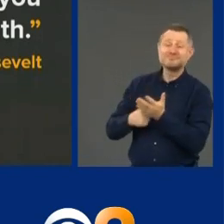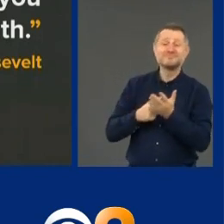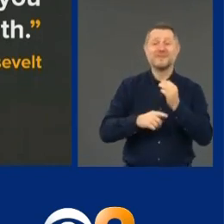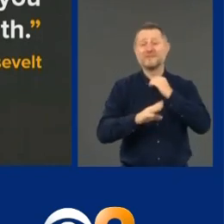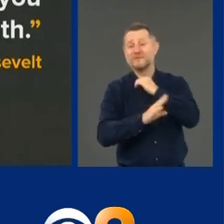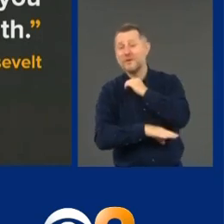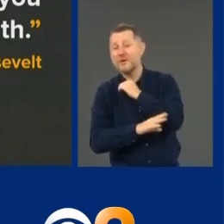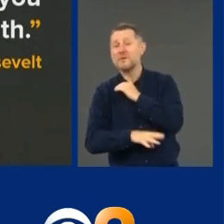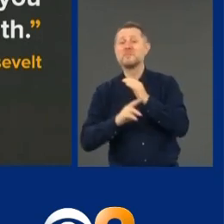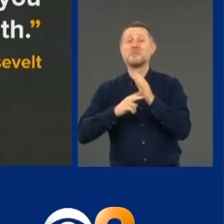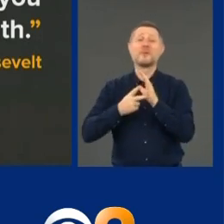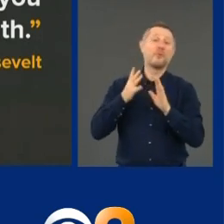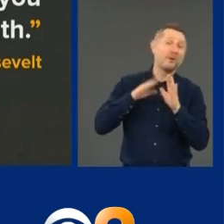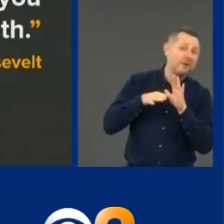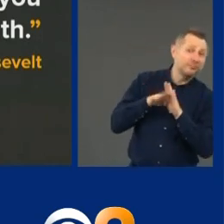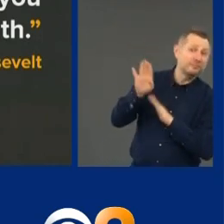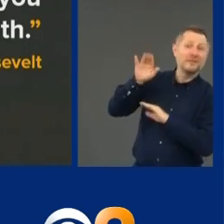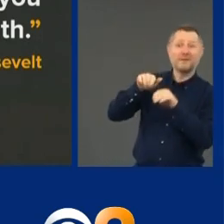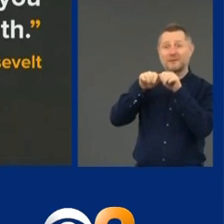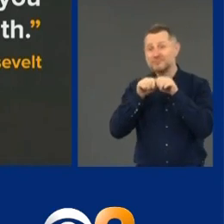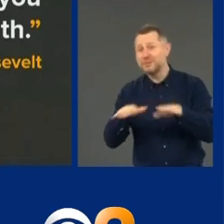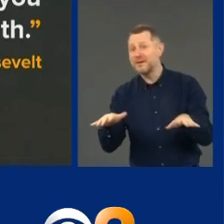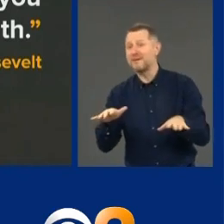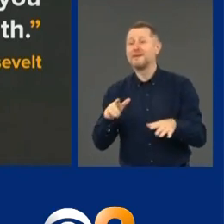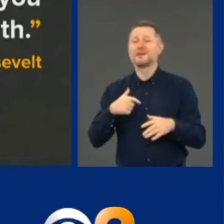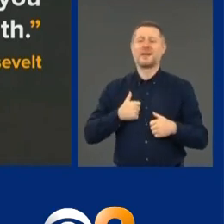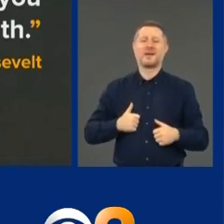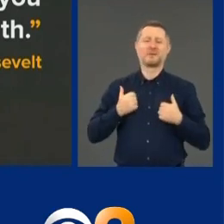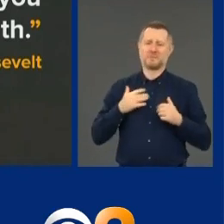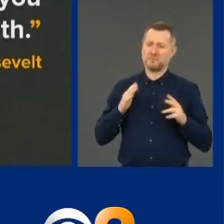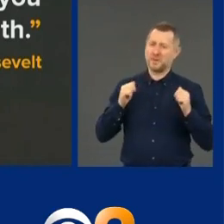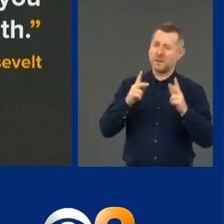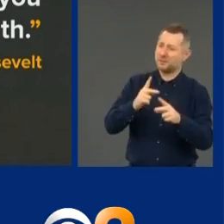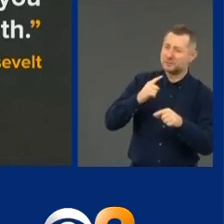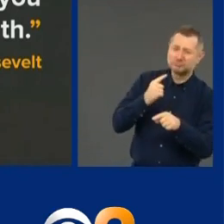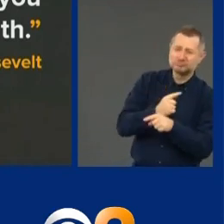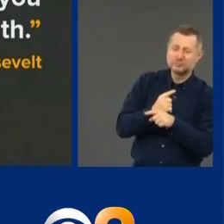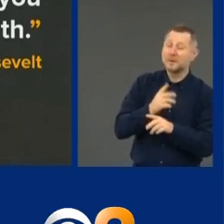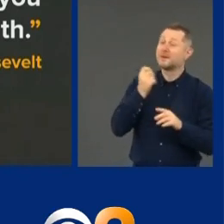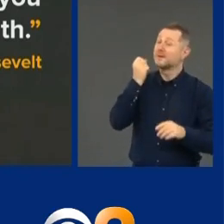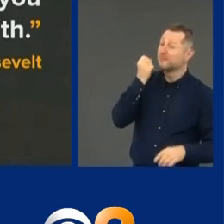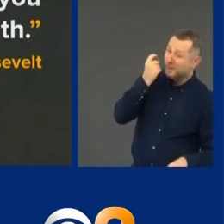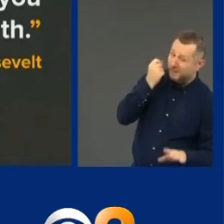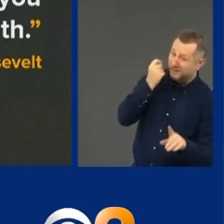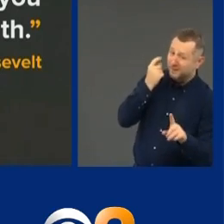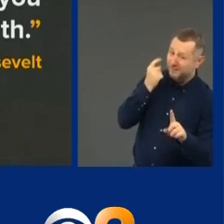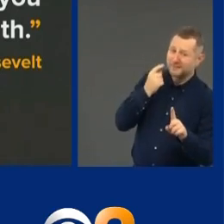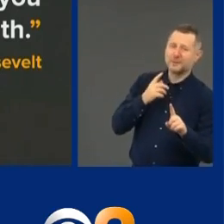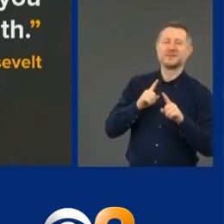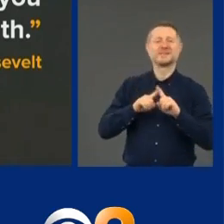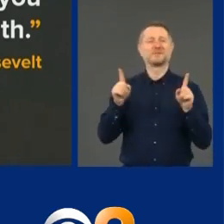have to get back to activity. But we have to do it in a different way, a smarter